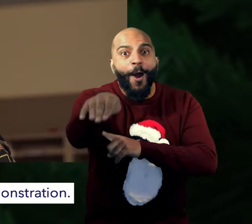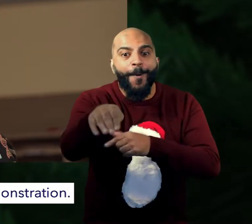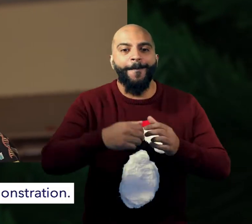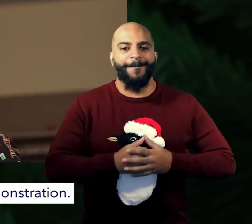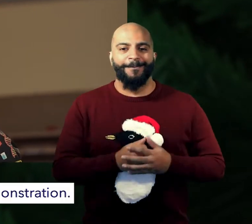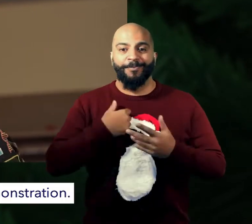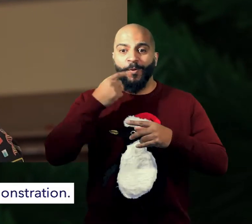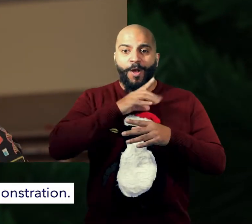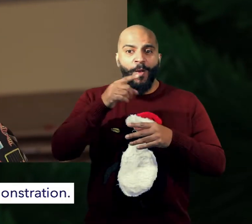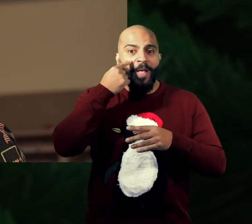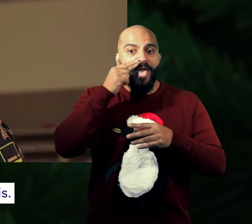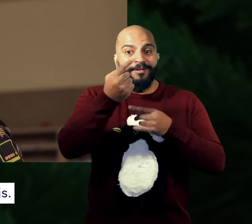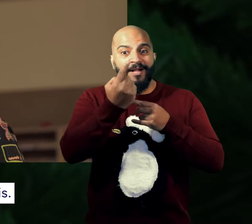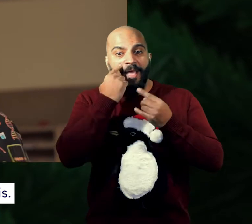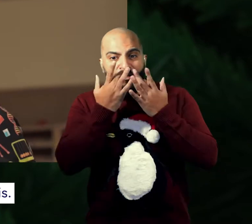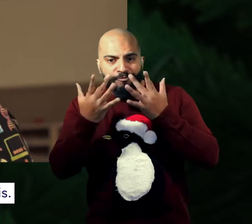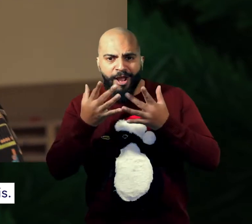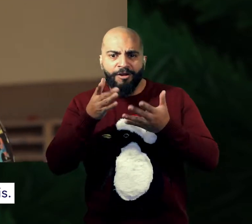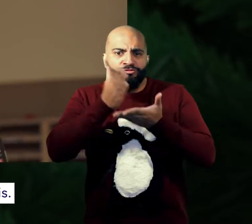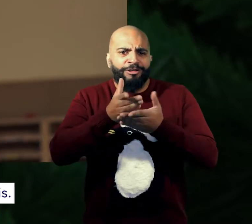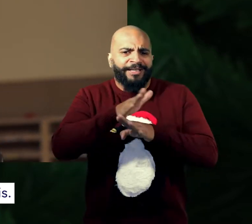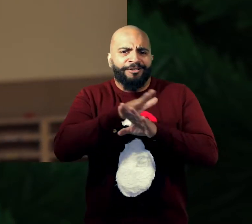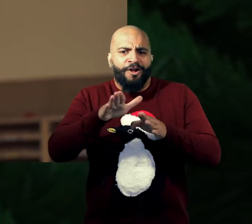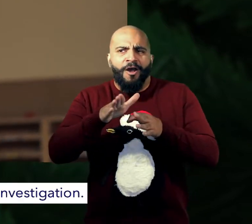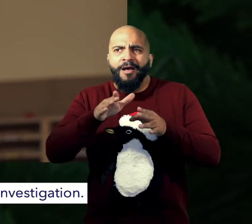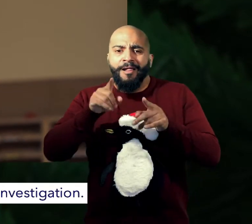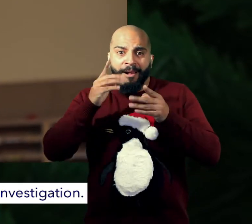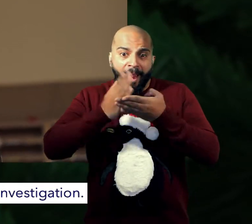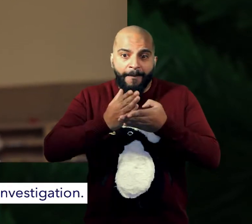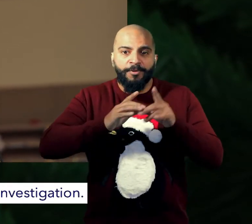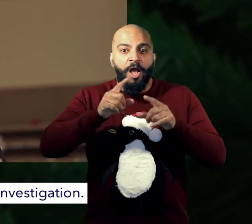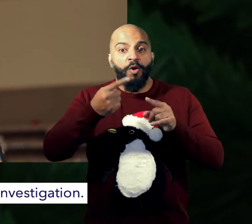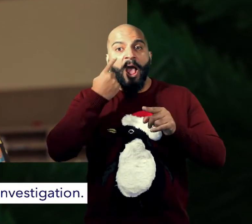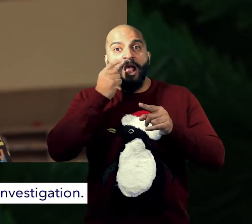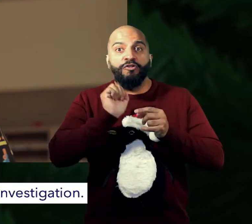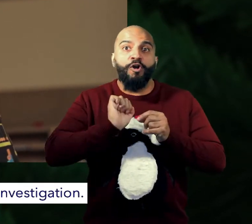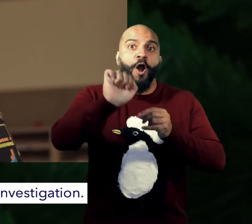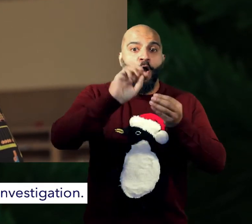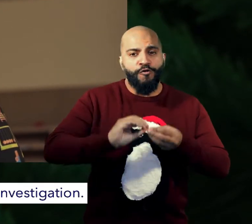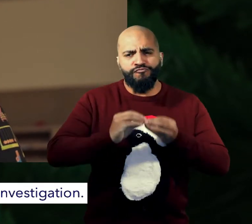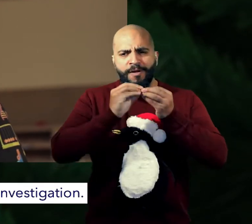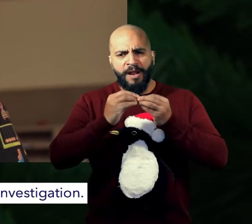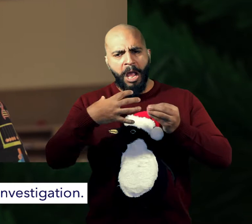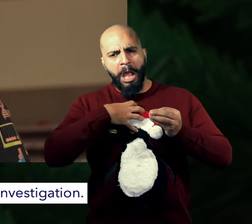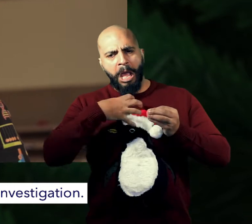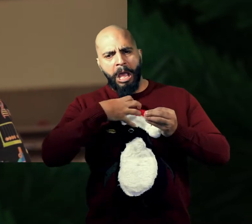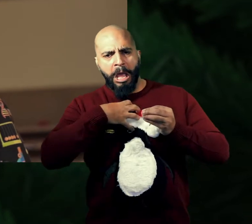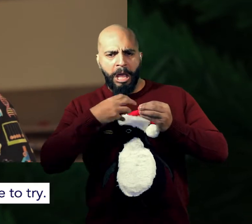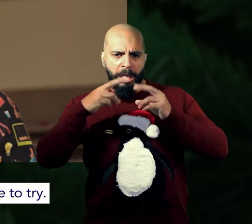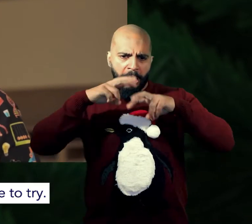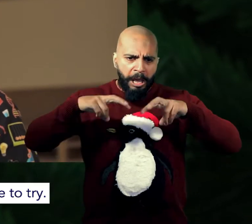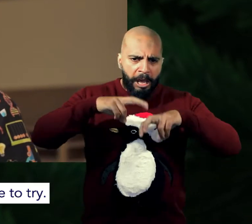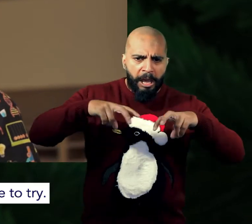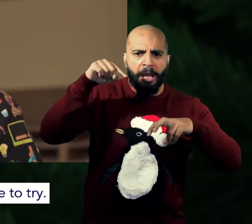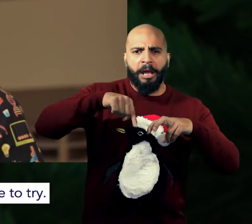just show you a demonstration, because that's not really what science is. I want to show you how you can create your own investigation